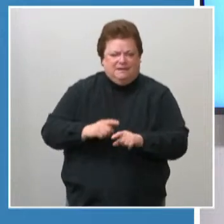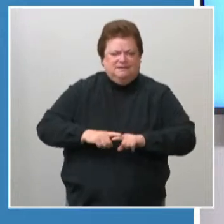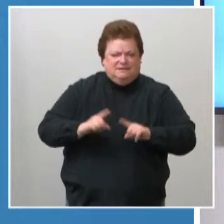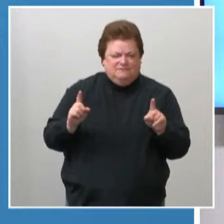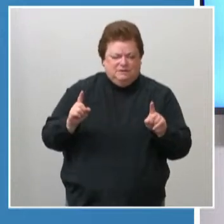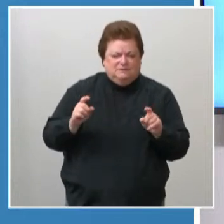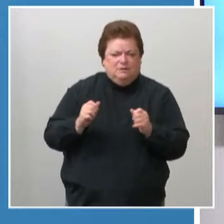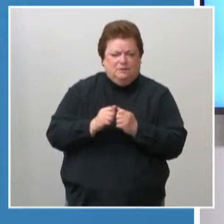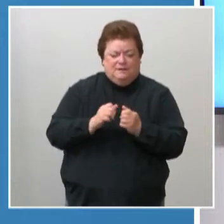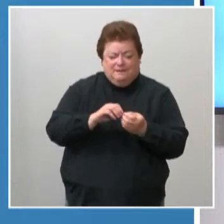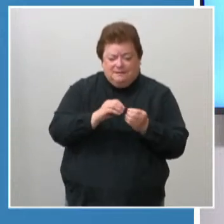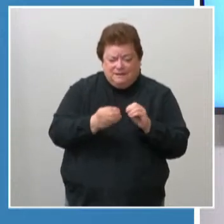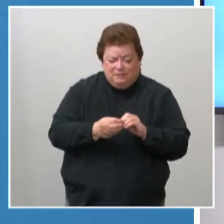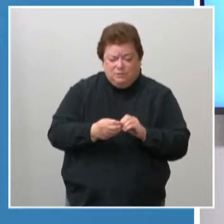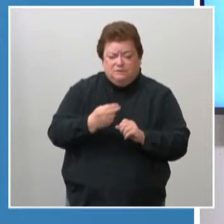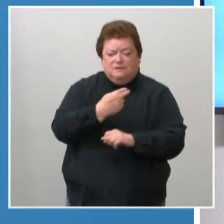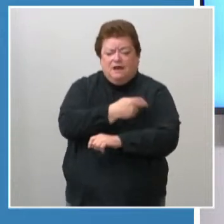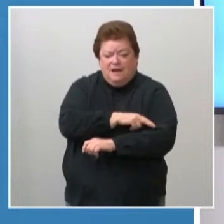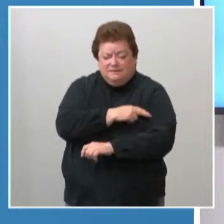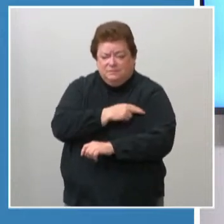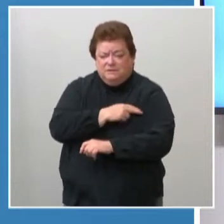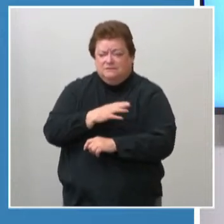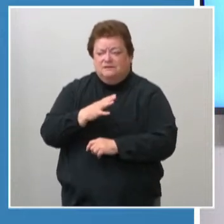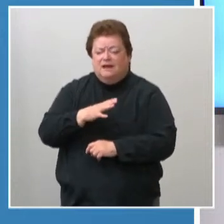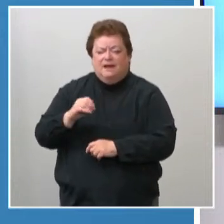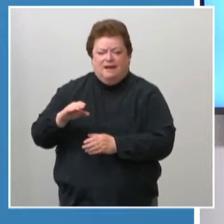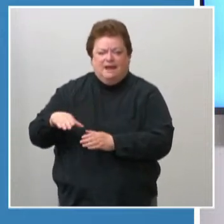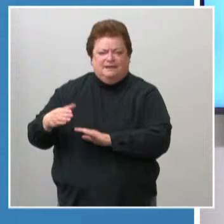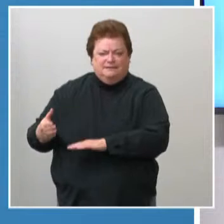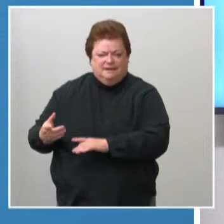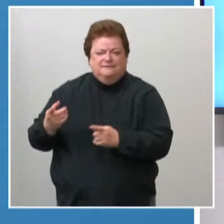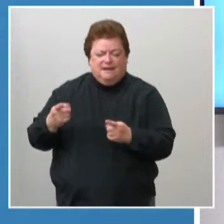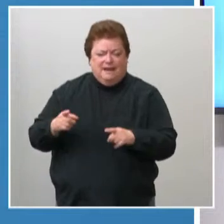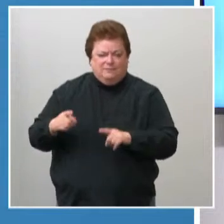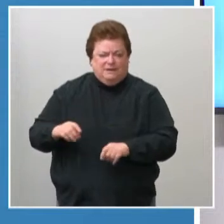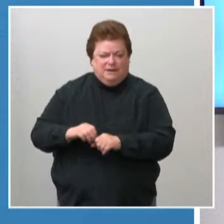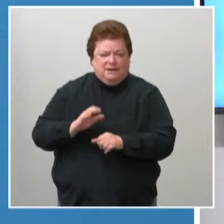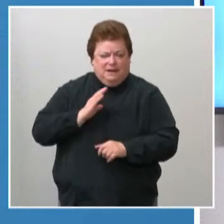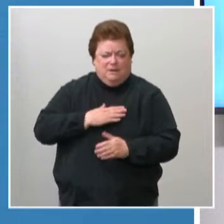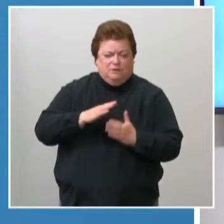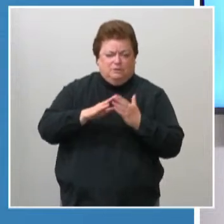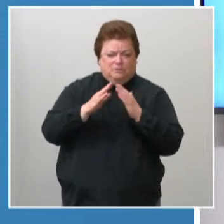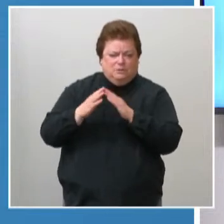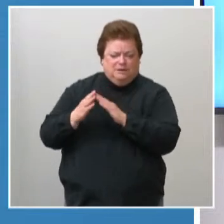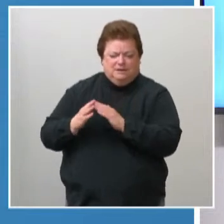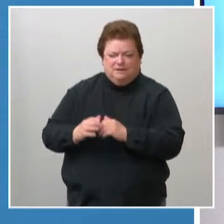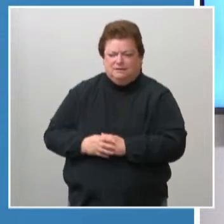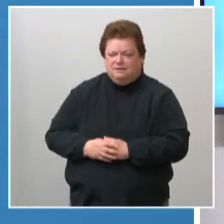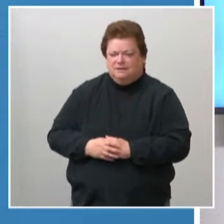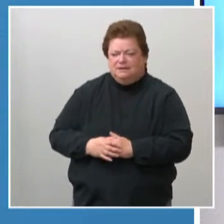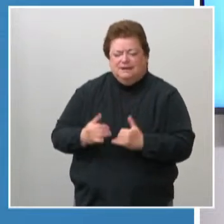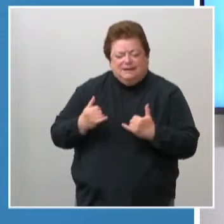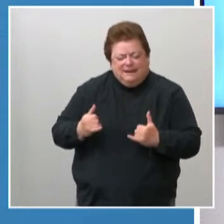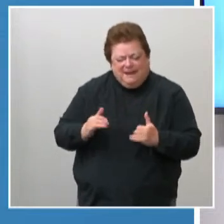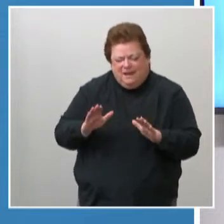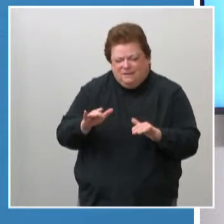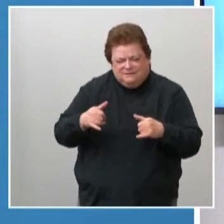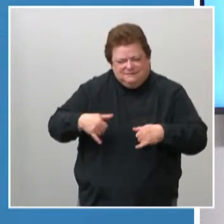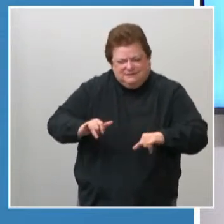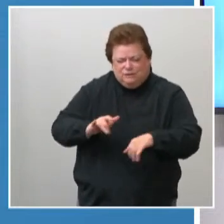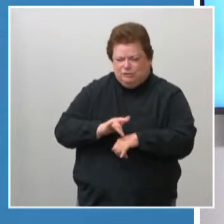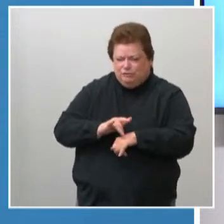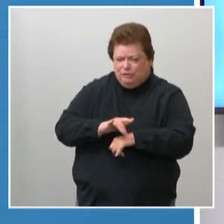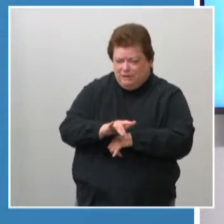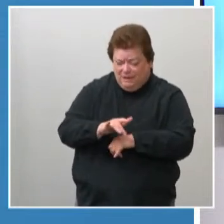of cases, hospitalizations, and deaths occurring in our community. It's too early to tell if this drop